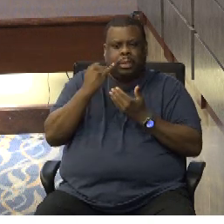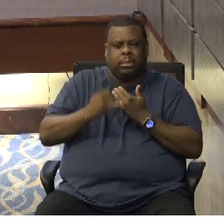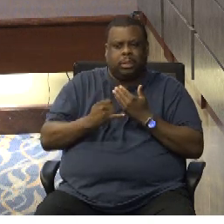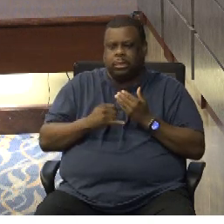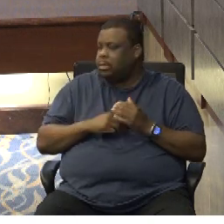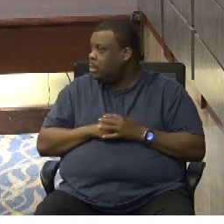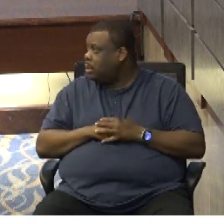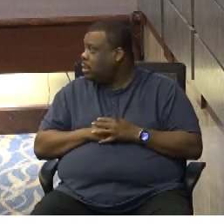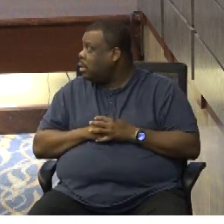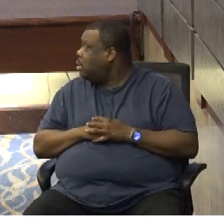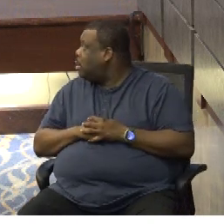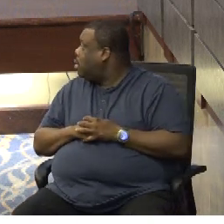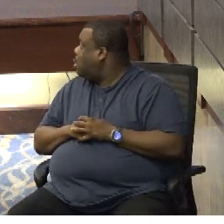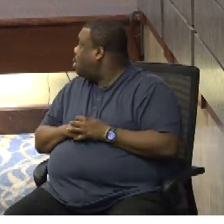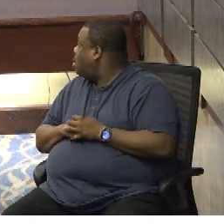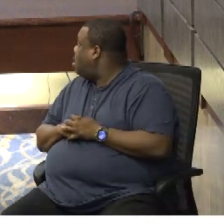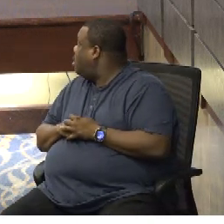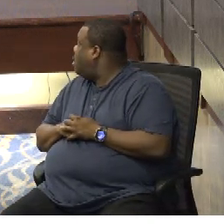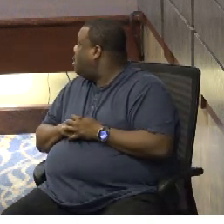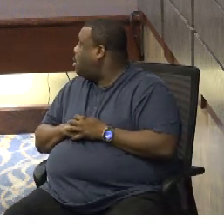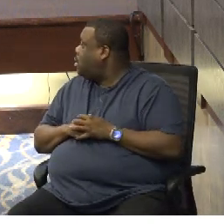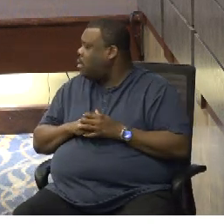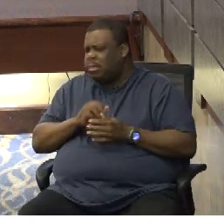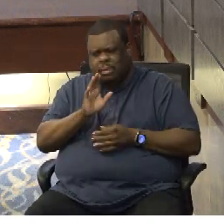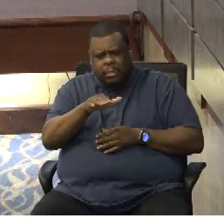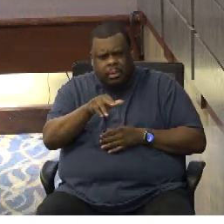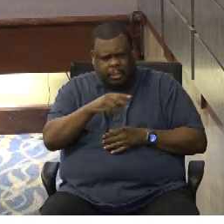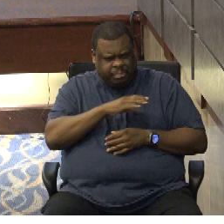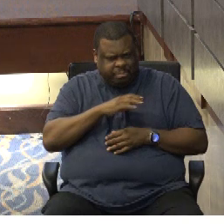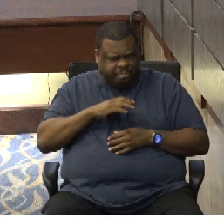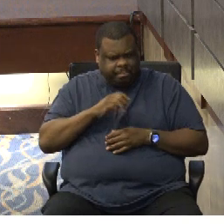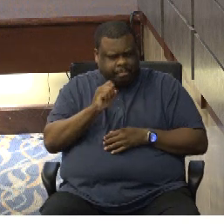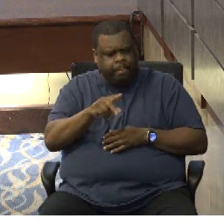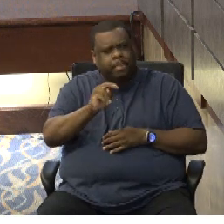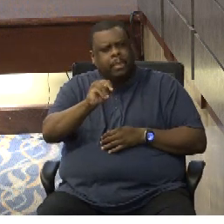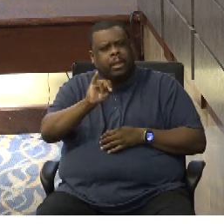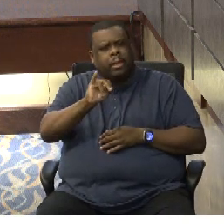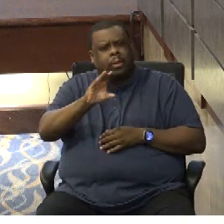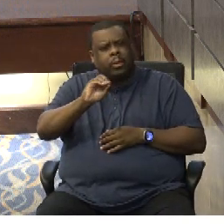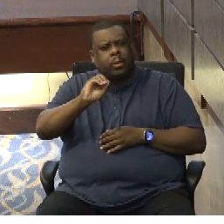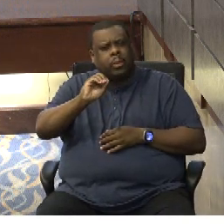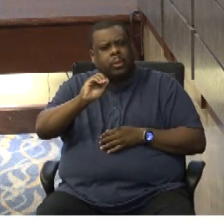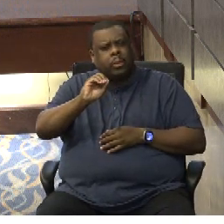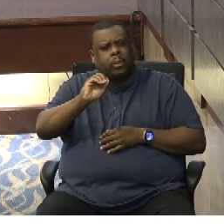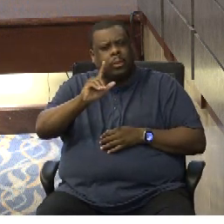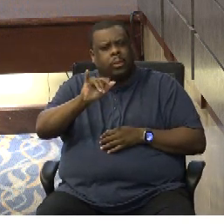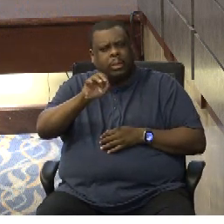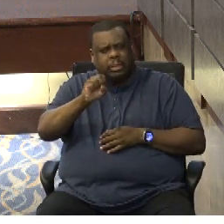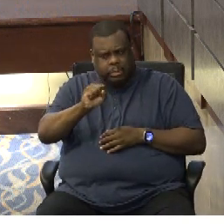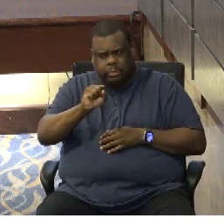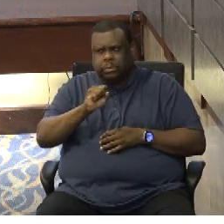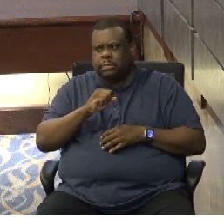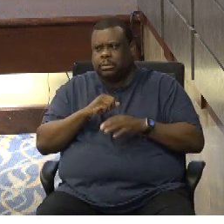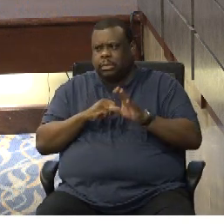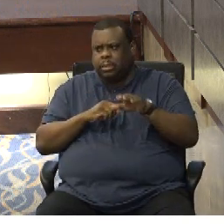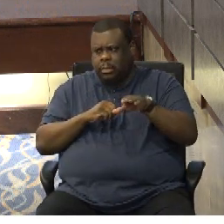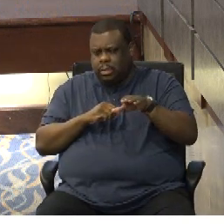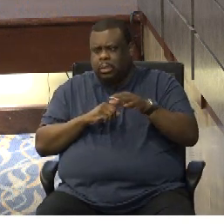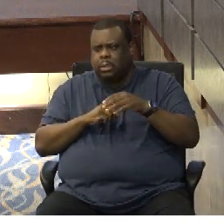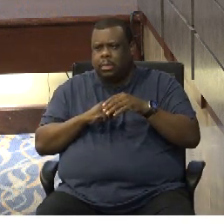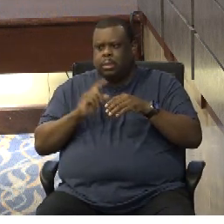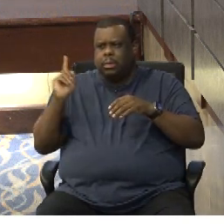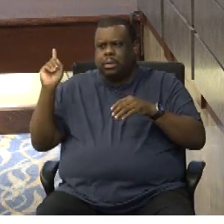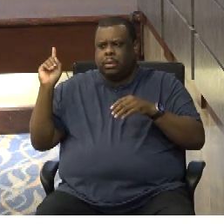Nicholas, can I ask a question? Sure. On the description on tiny